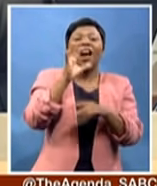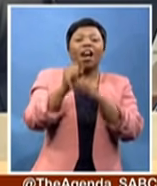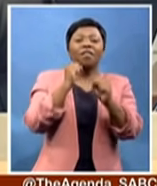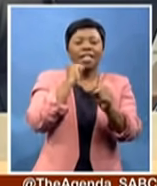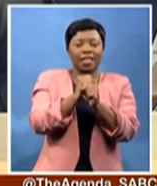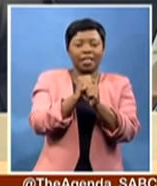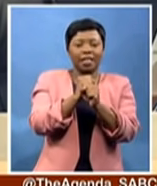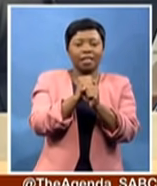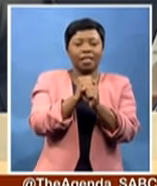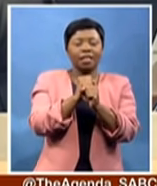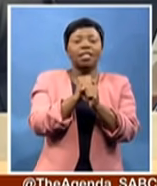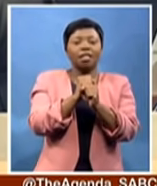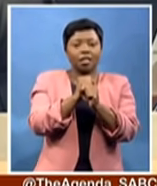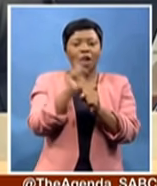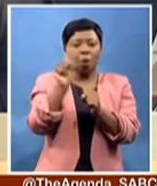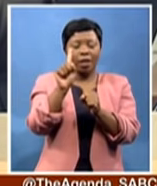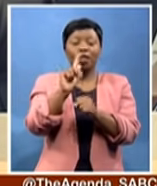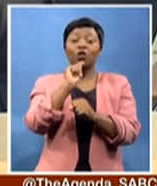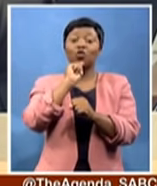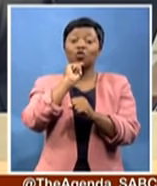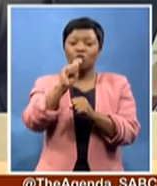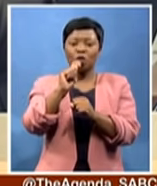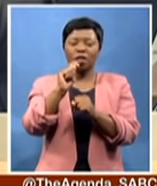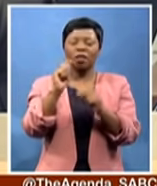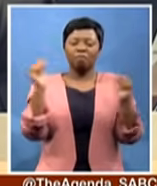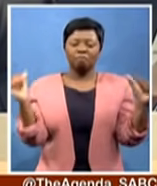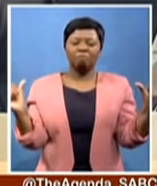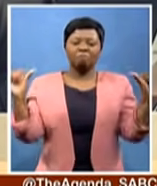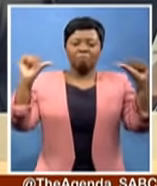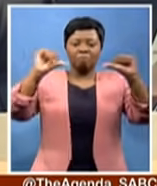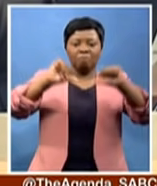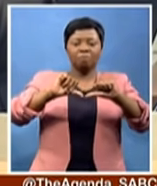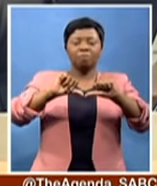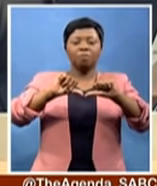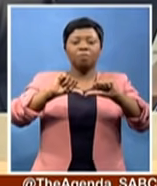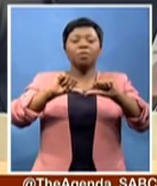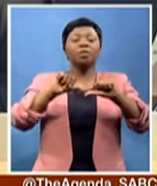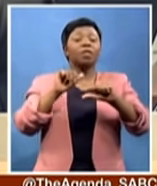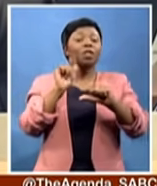Reconciliation Commission into apartheid-era human rights abuses.